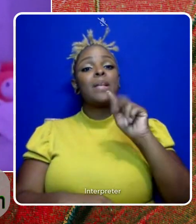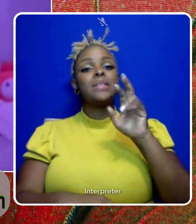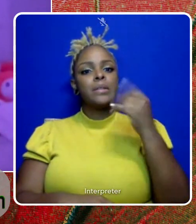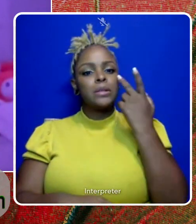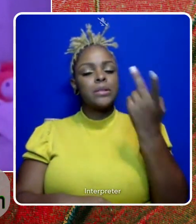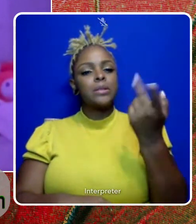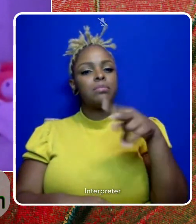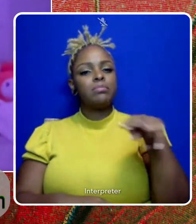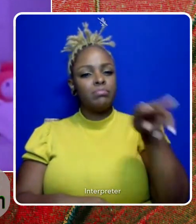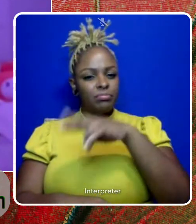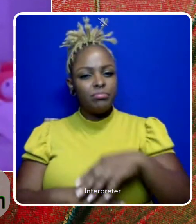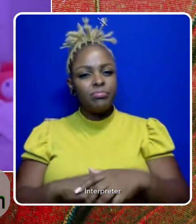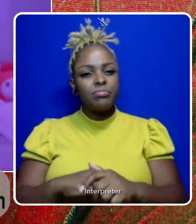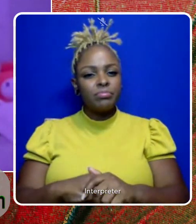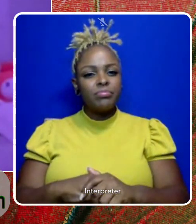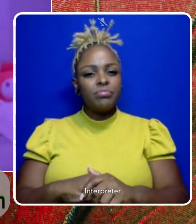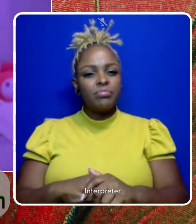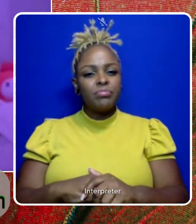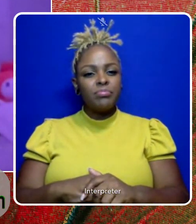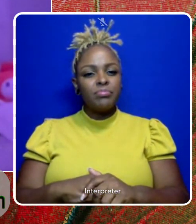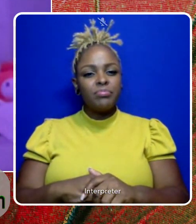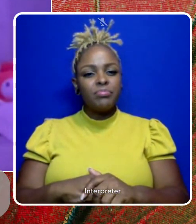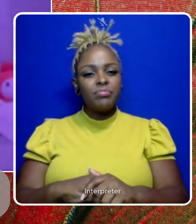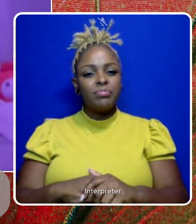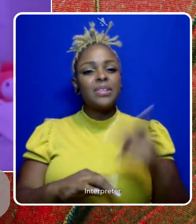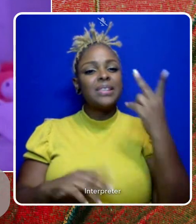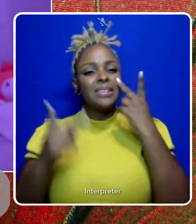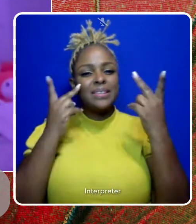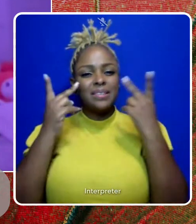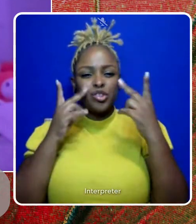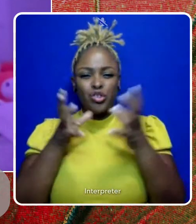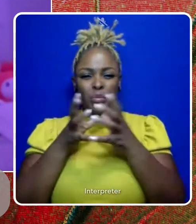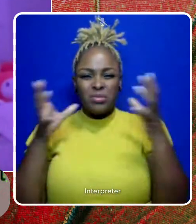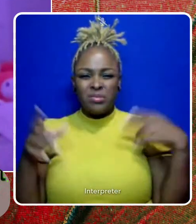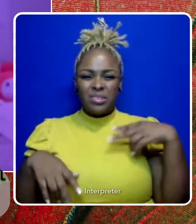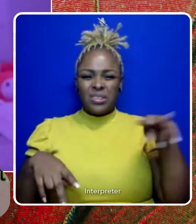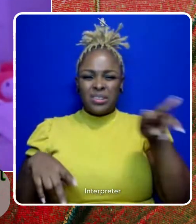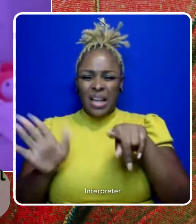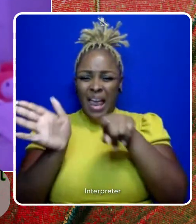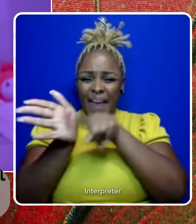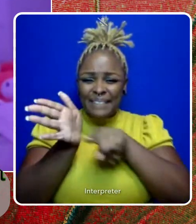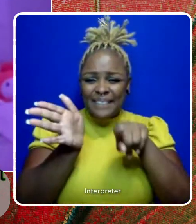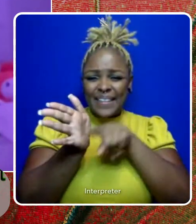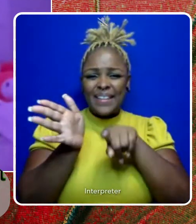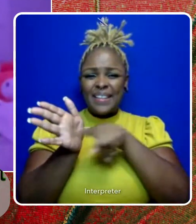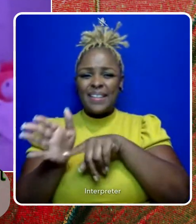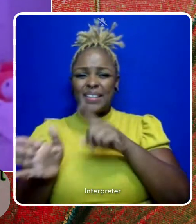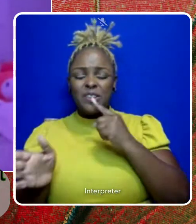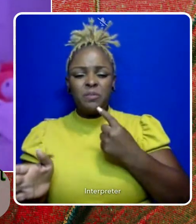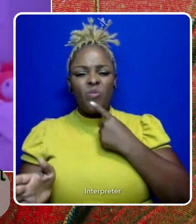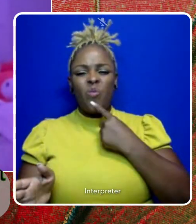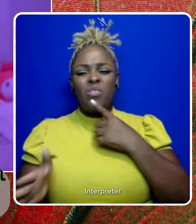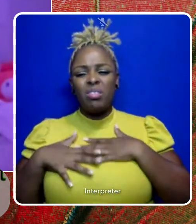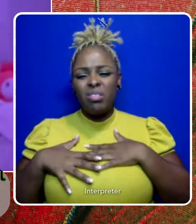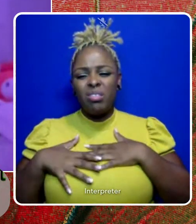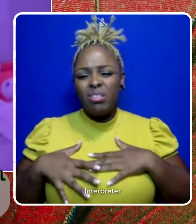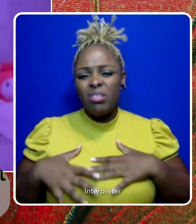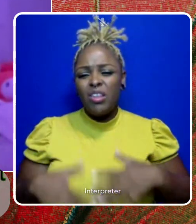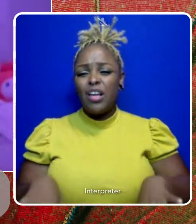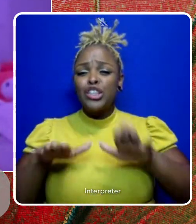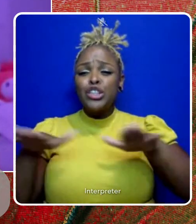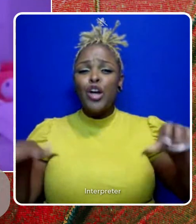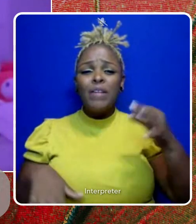That's their disappointment. The children of gypsy clouds straining under the weight of